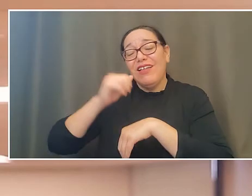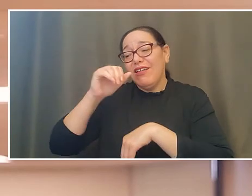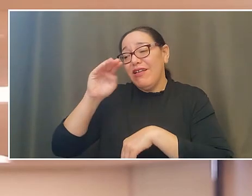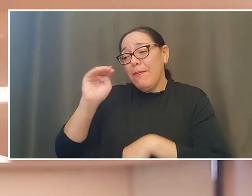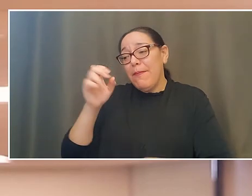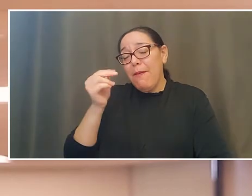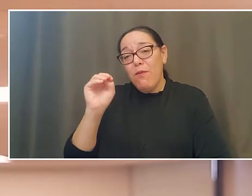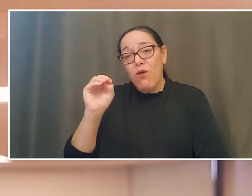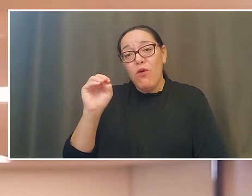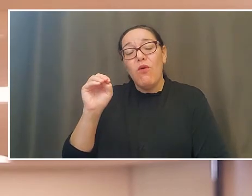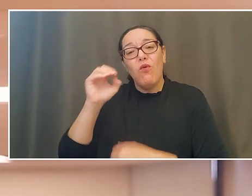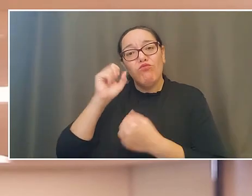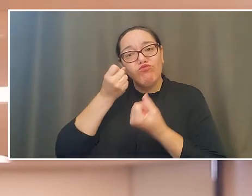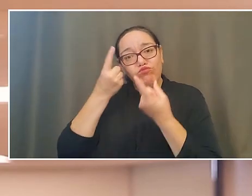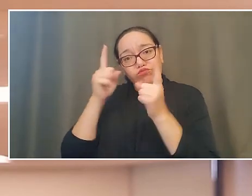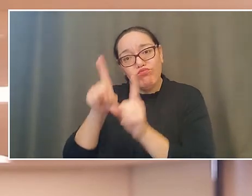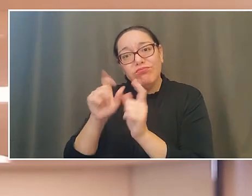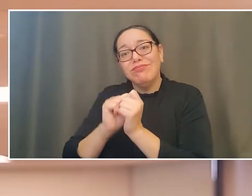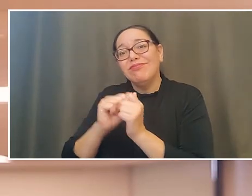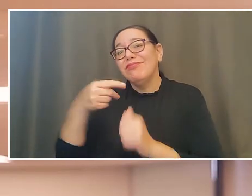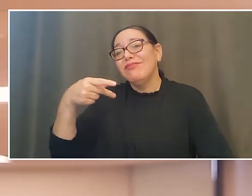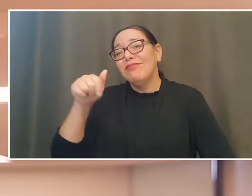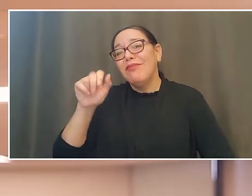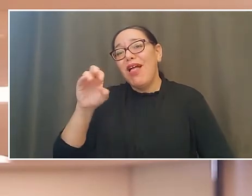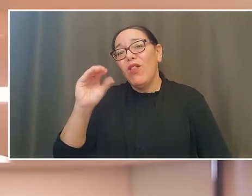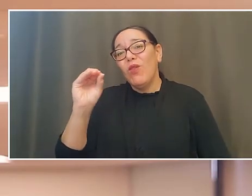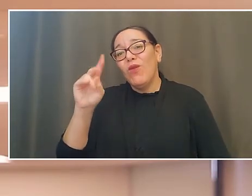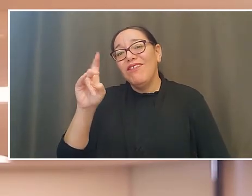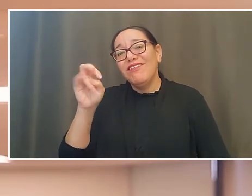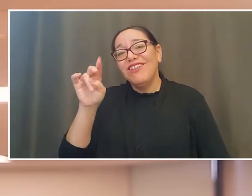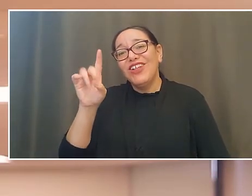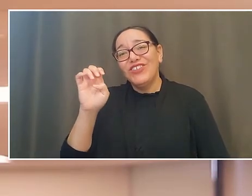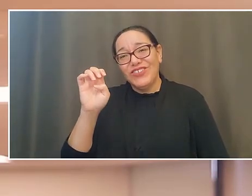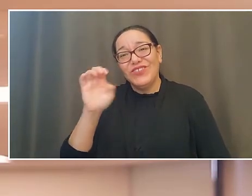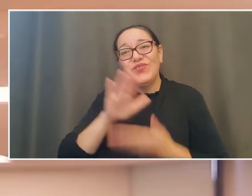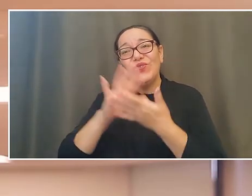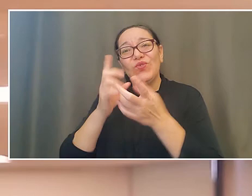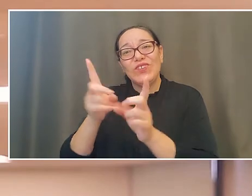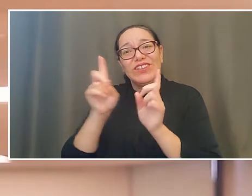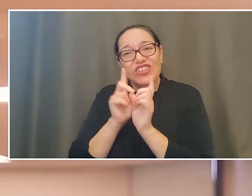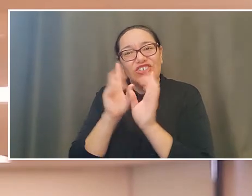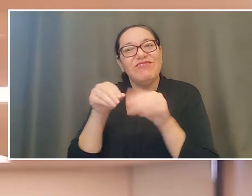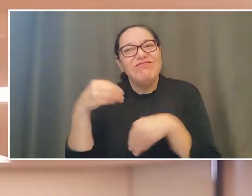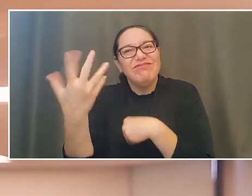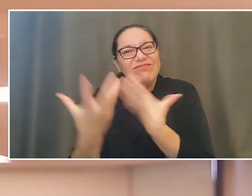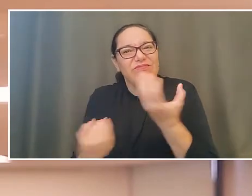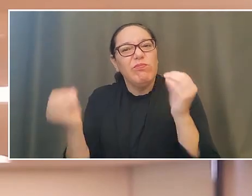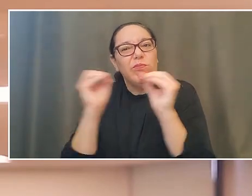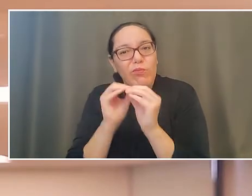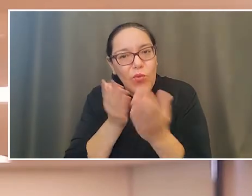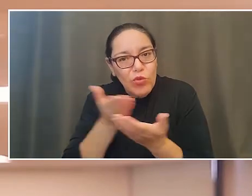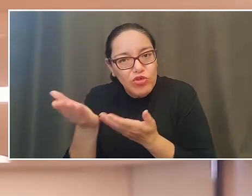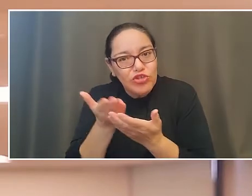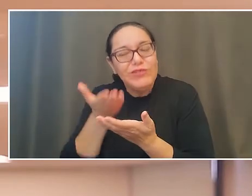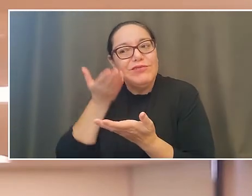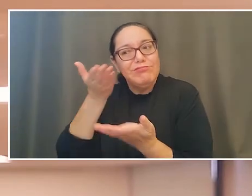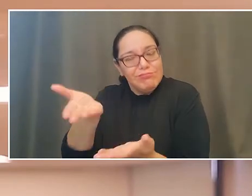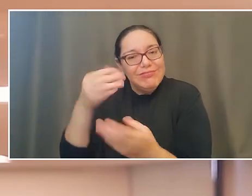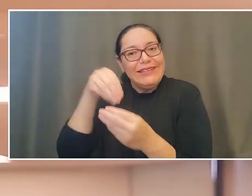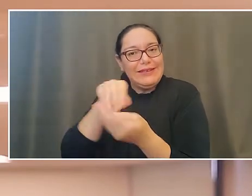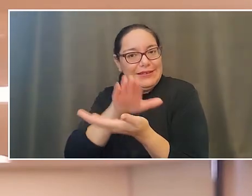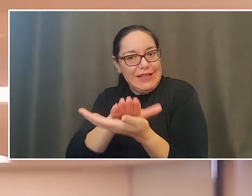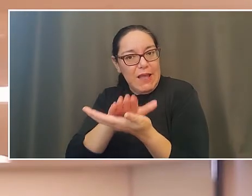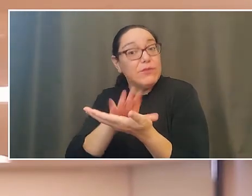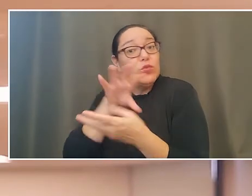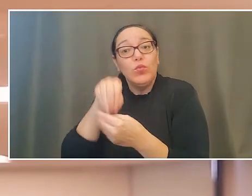School District for fiscal year 1920 to provide more services to youth on school campuses, a